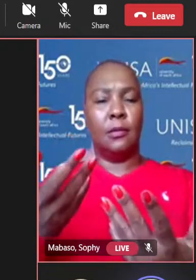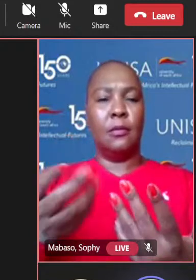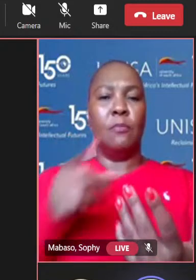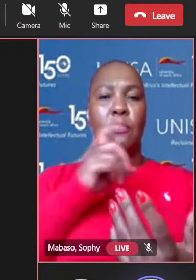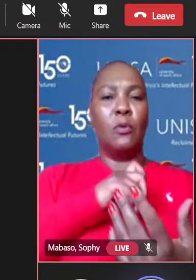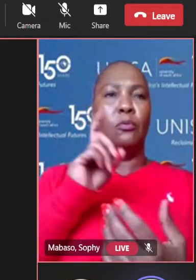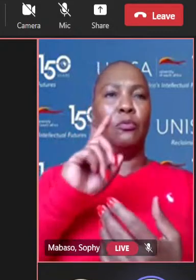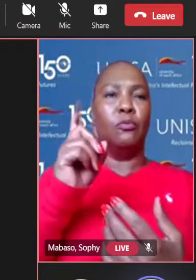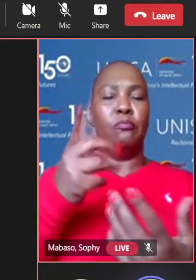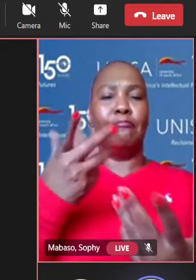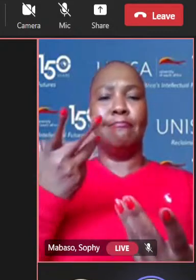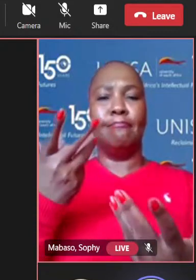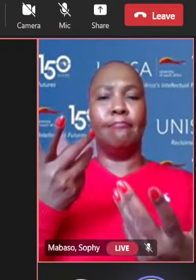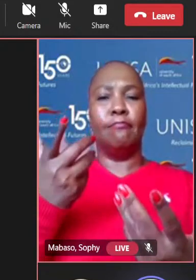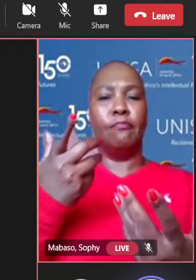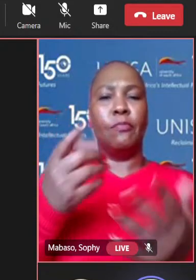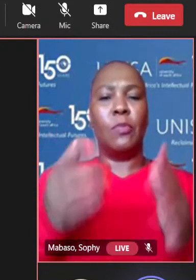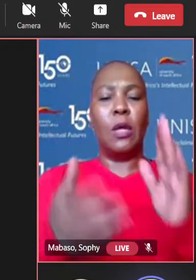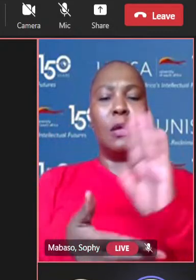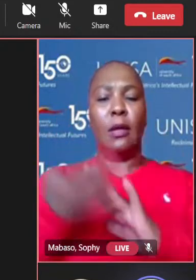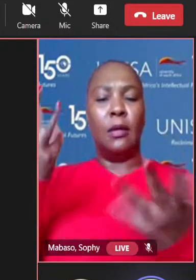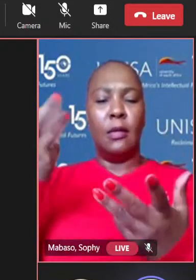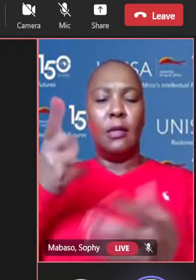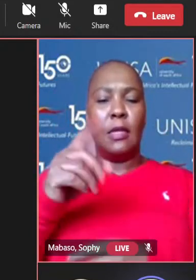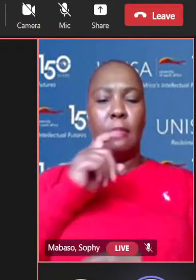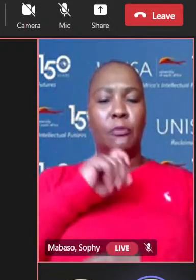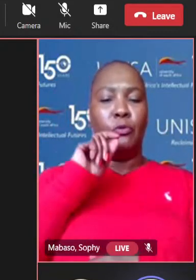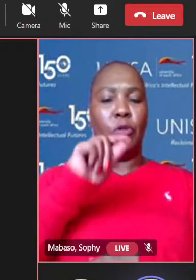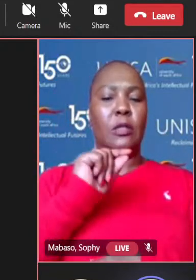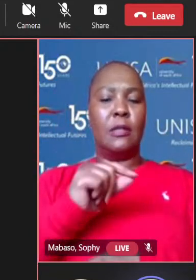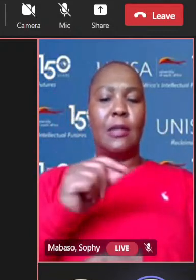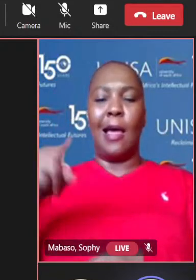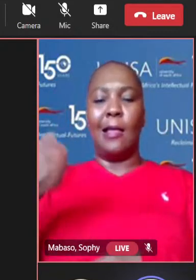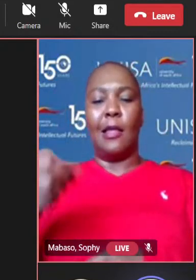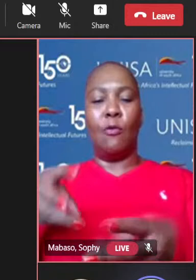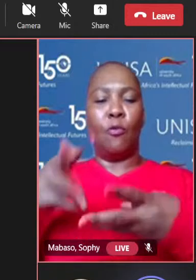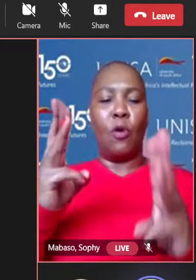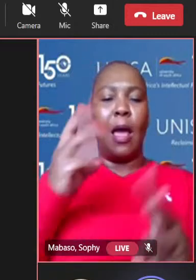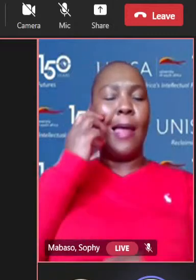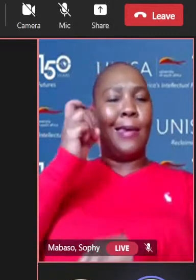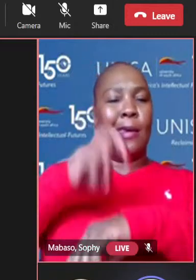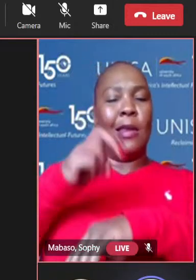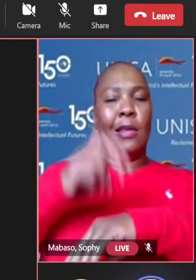Senatron road going inside? Am I using the other road? So I need to plan that